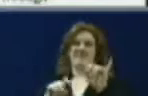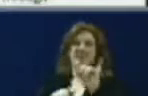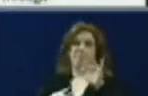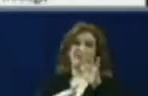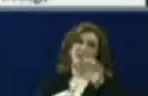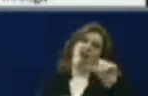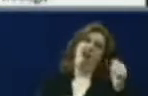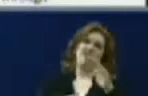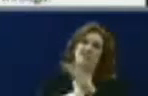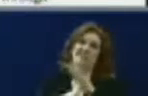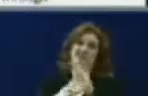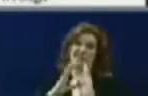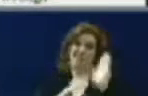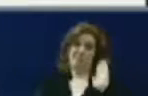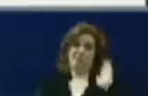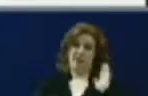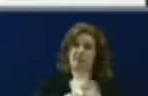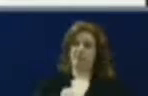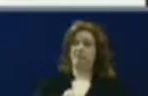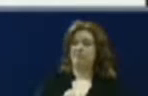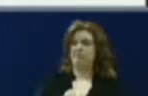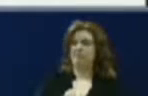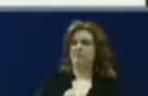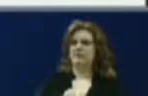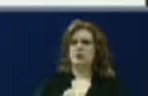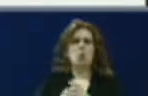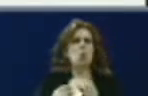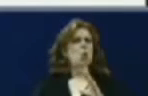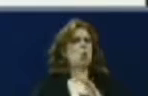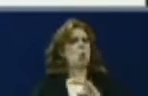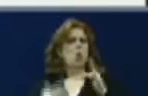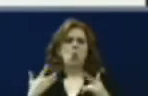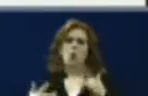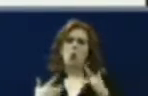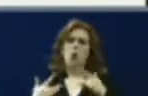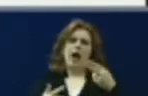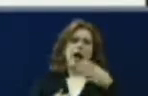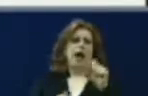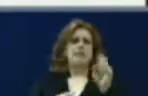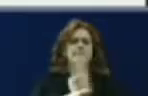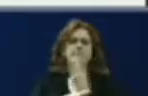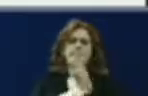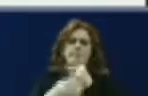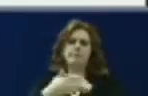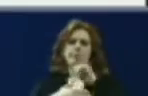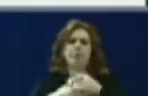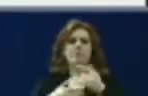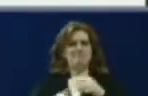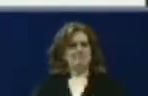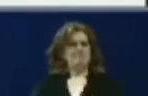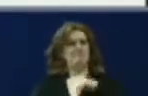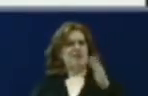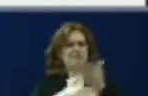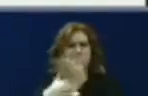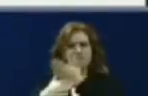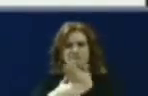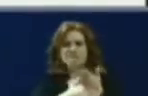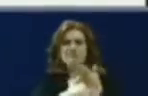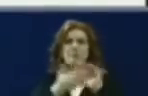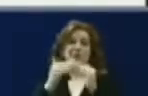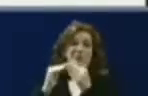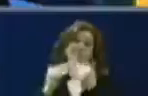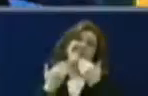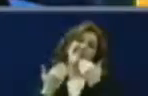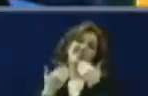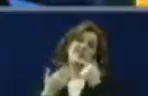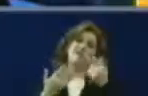in the past. We are very excited about our high school business program and proud to share it with our community. Thank you